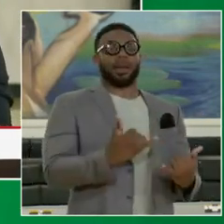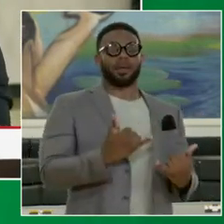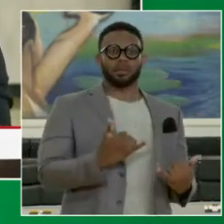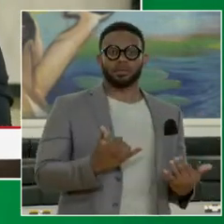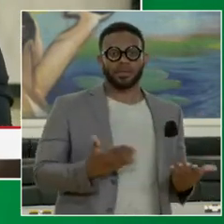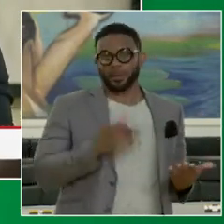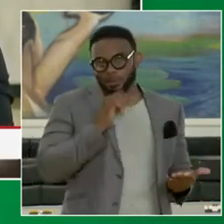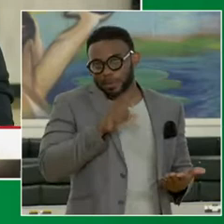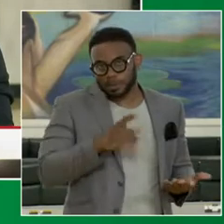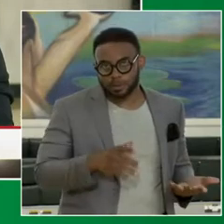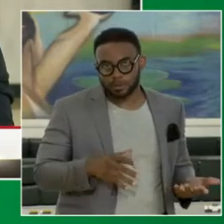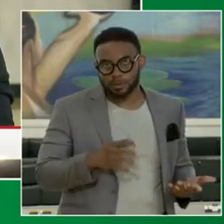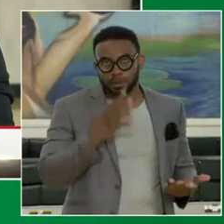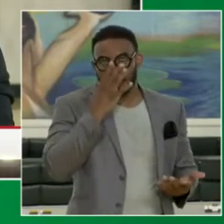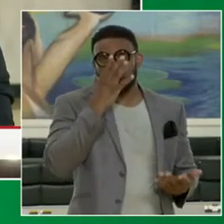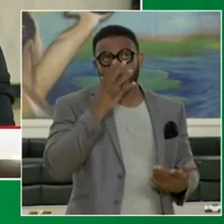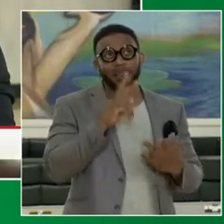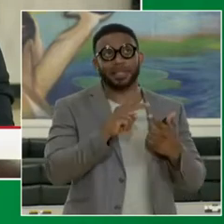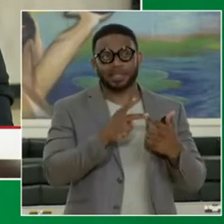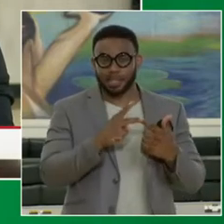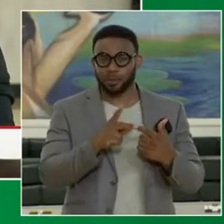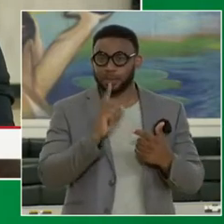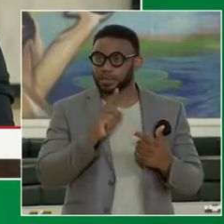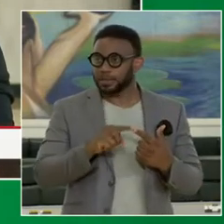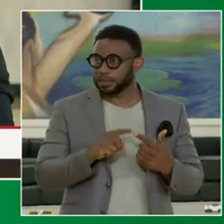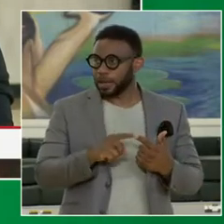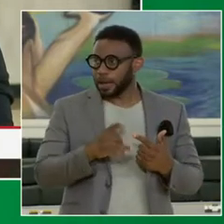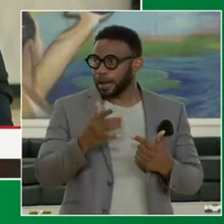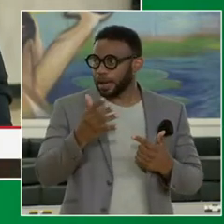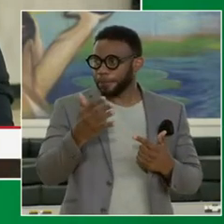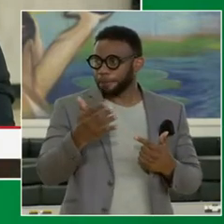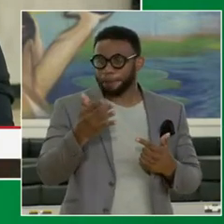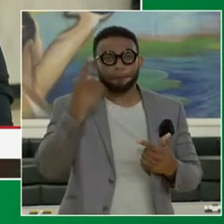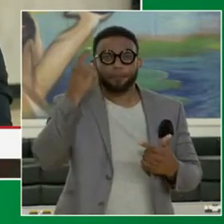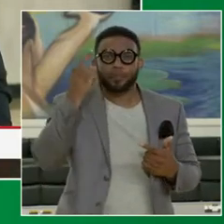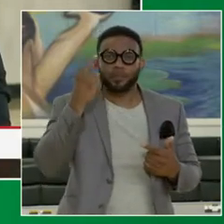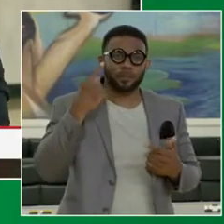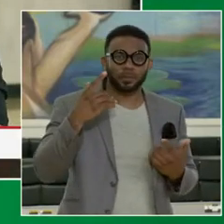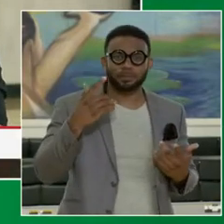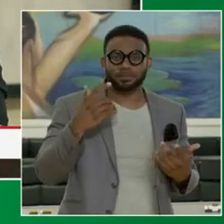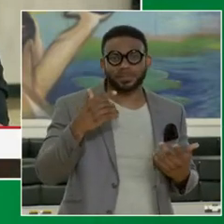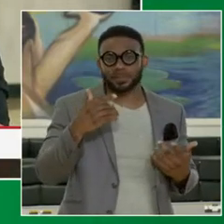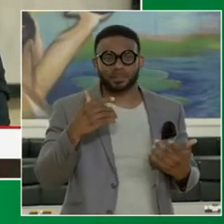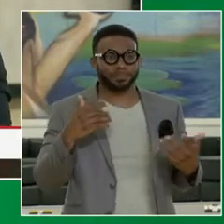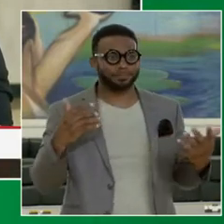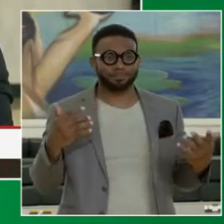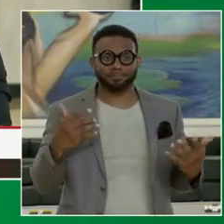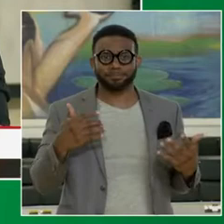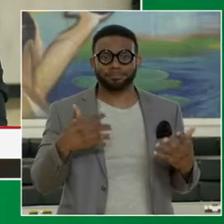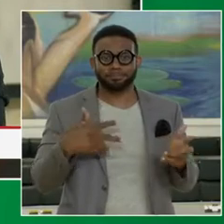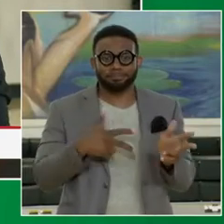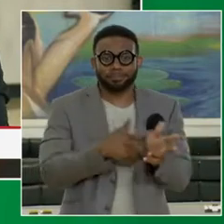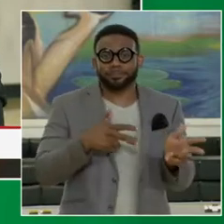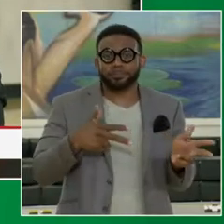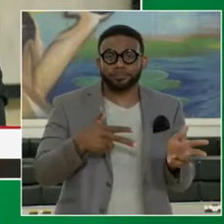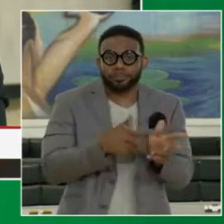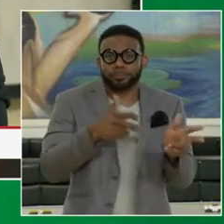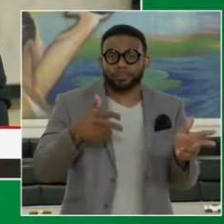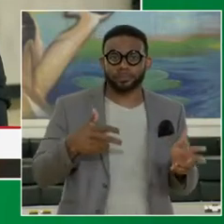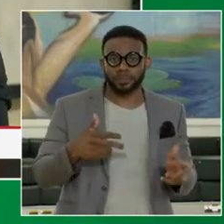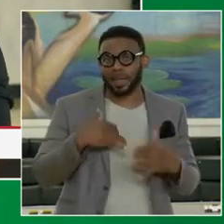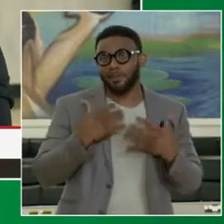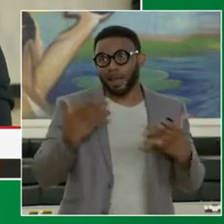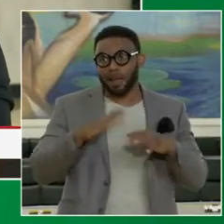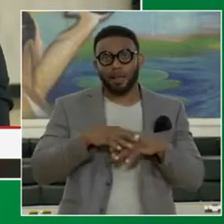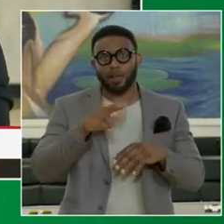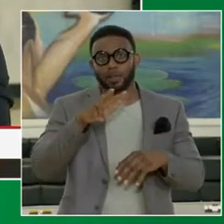that probably don't need to send them? The second one in there is for just a fender bender. Okay. We have those a lot,